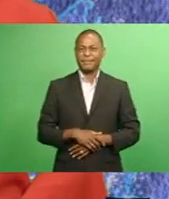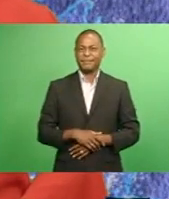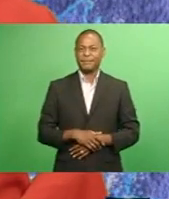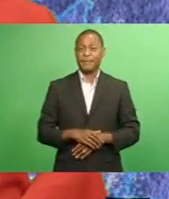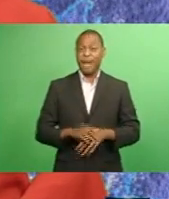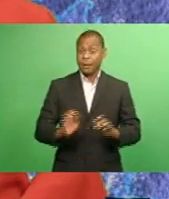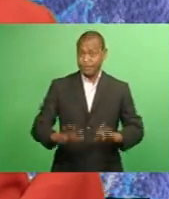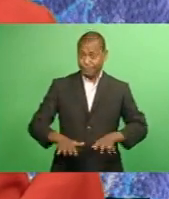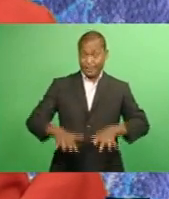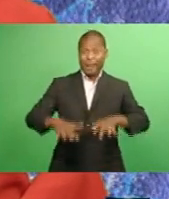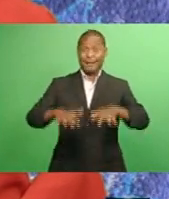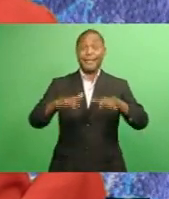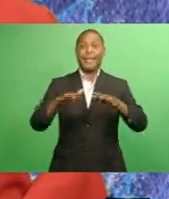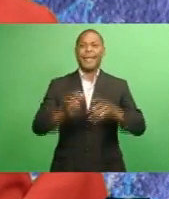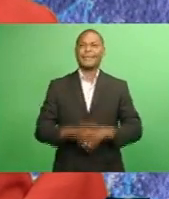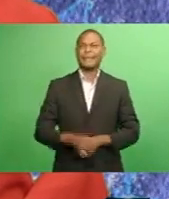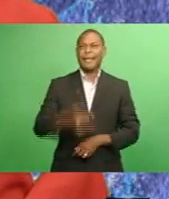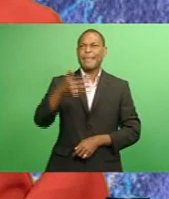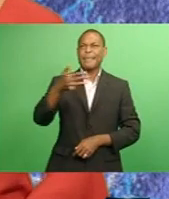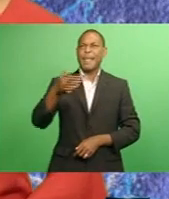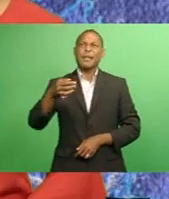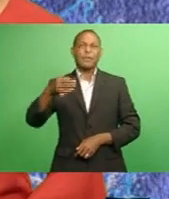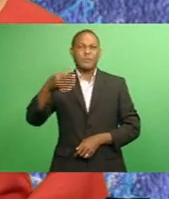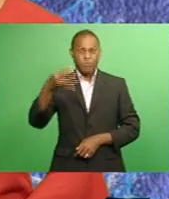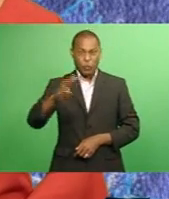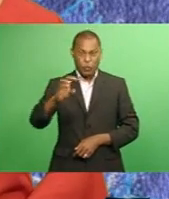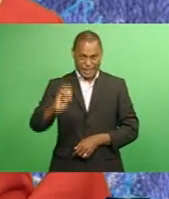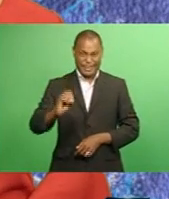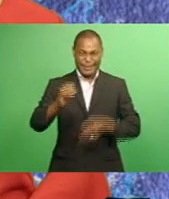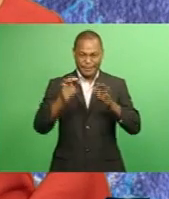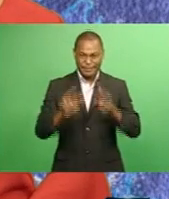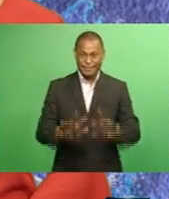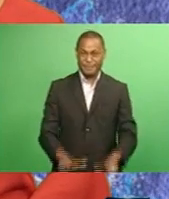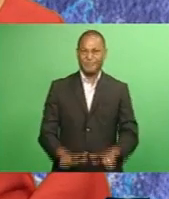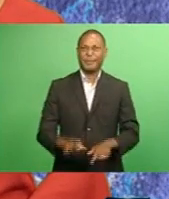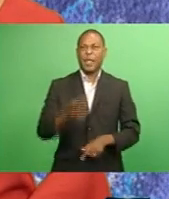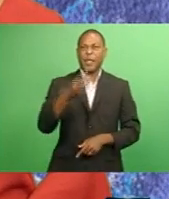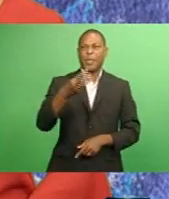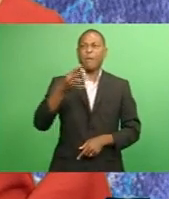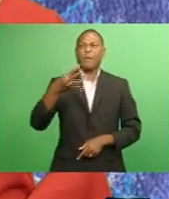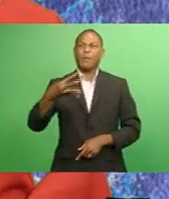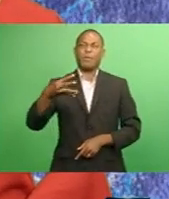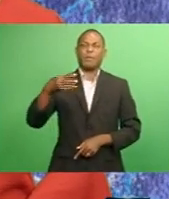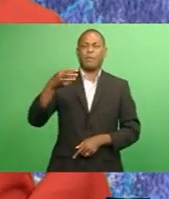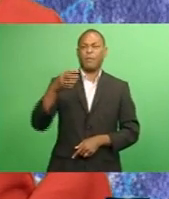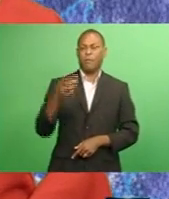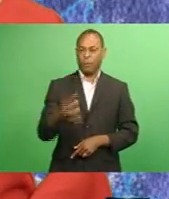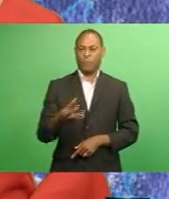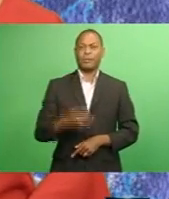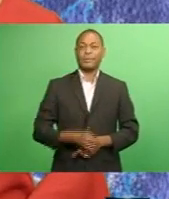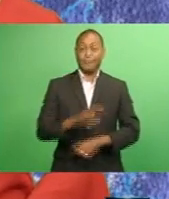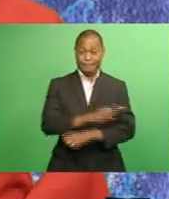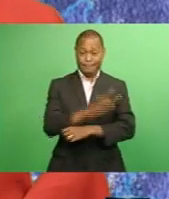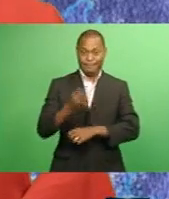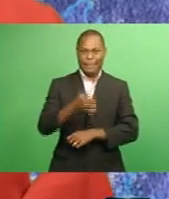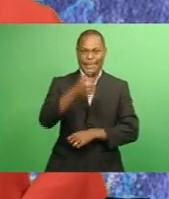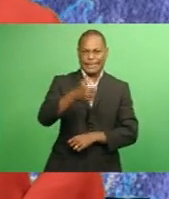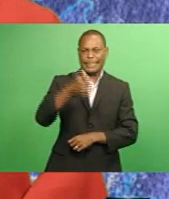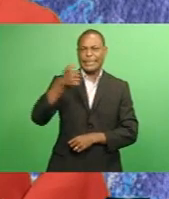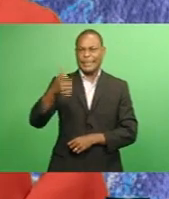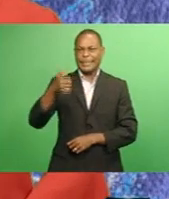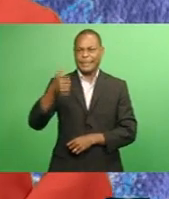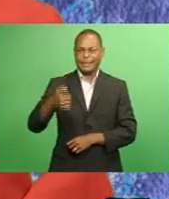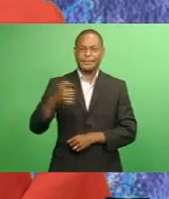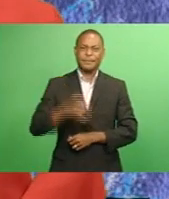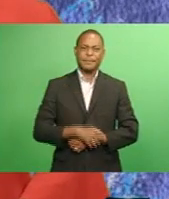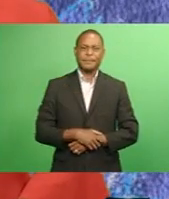tides, high tide at 9:14 p.m. with low tide at 3:34 a.m. Sunrise at 6:16. For